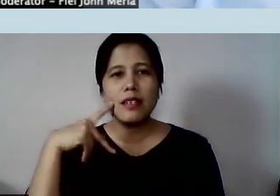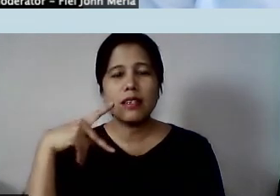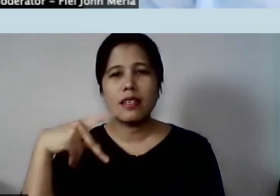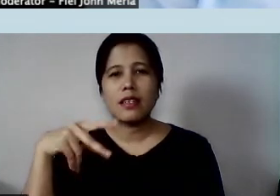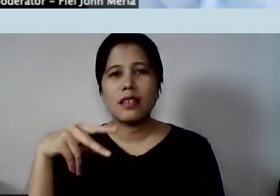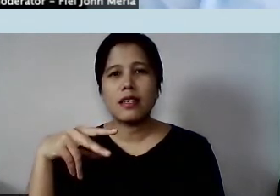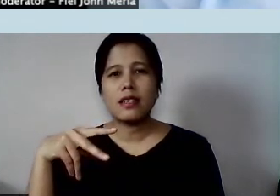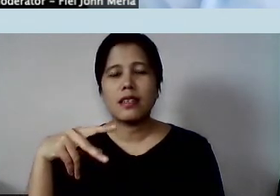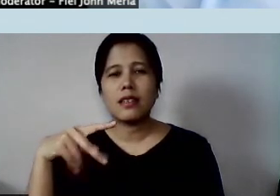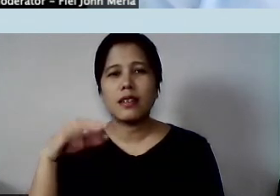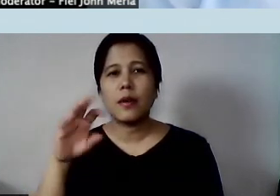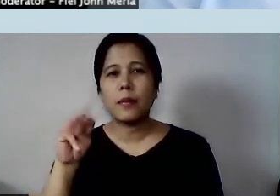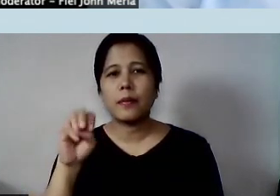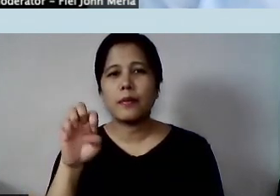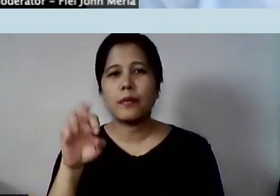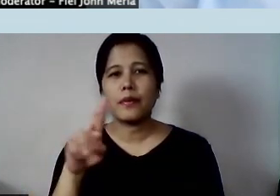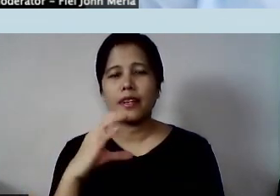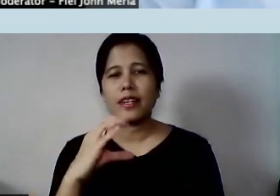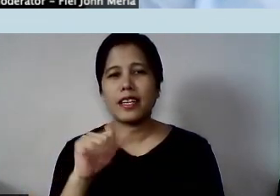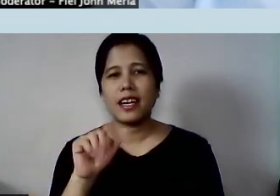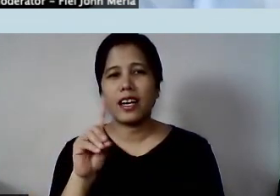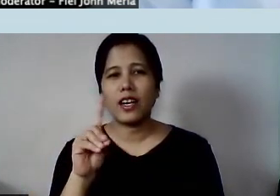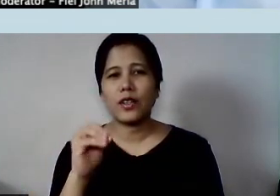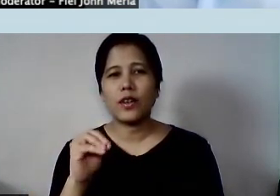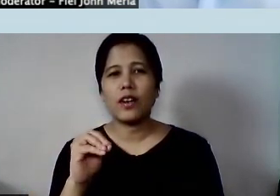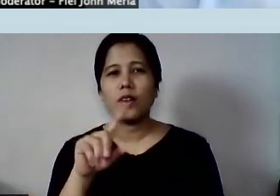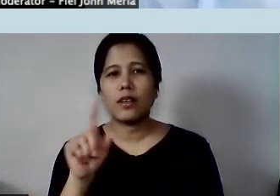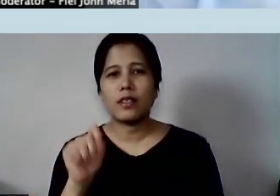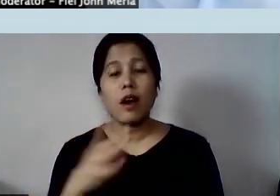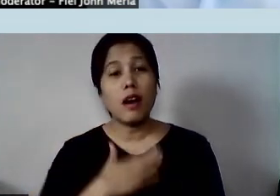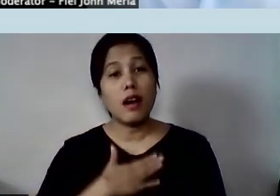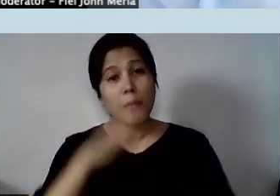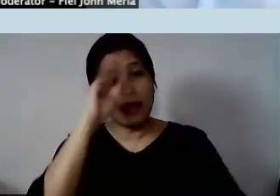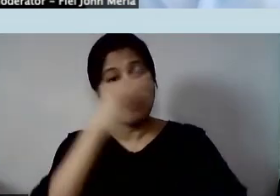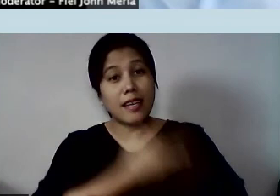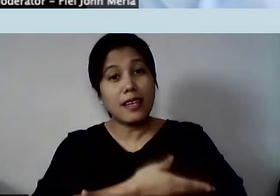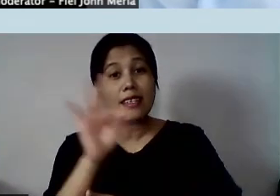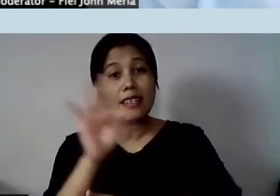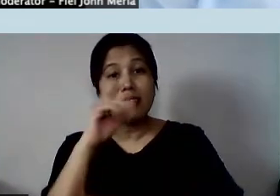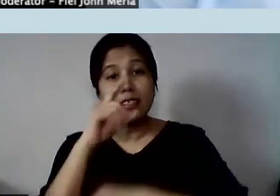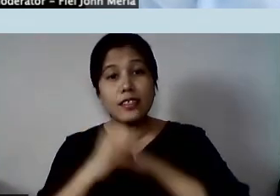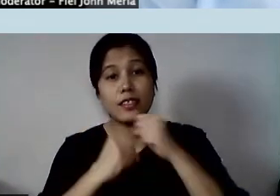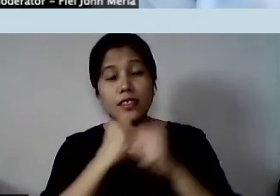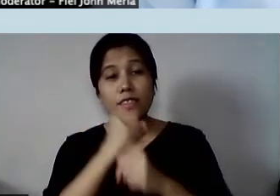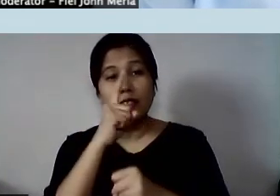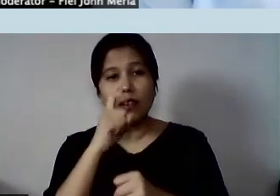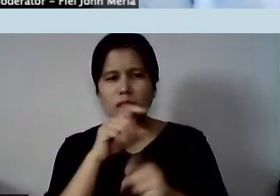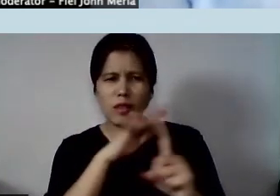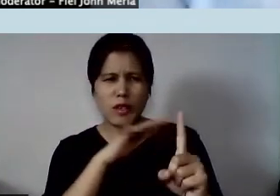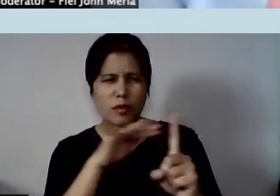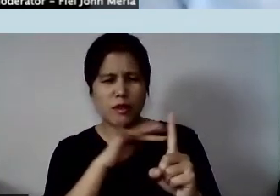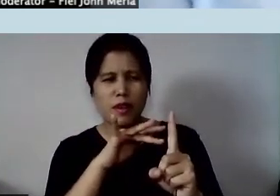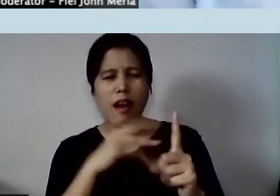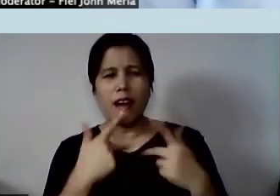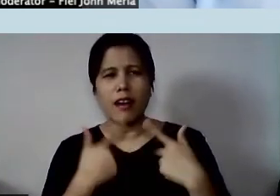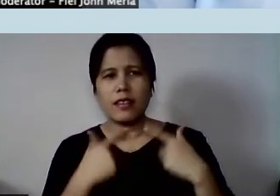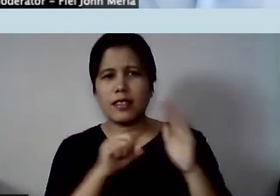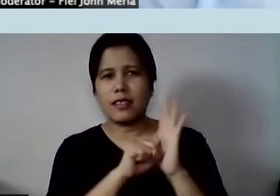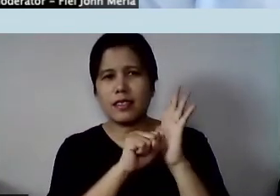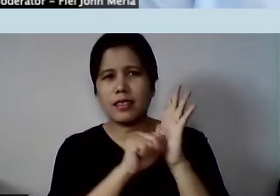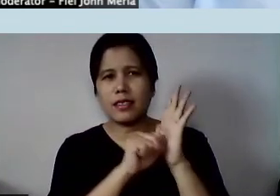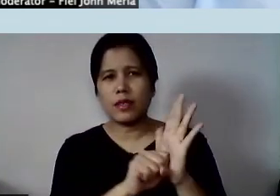Priscilla Marie Mercado. And her question is, my son is 9 years old and I am observing these symptoms po sa anak